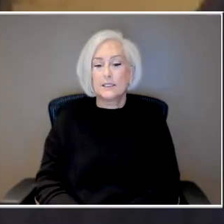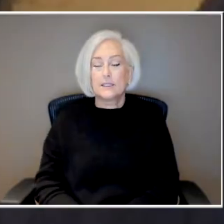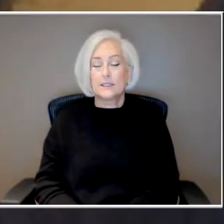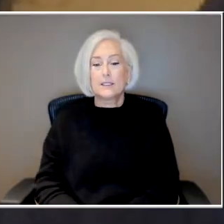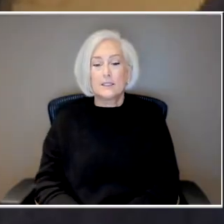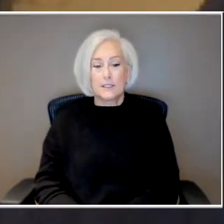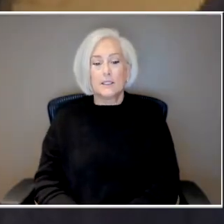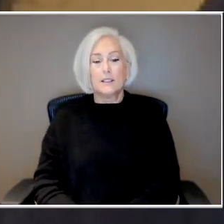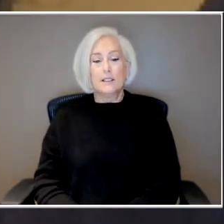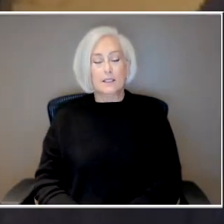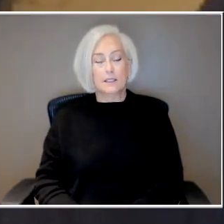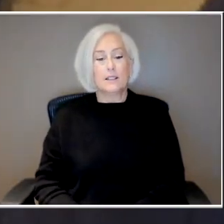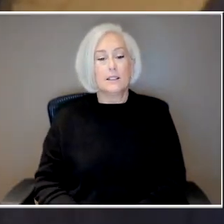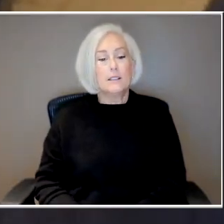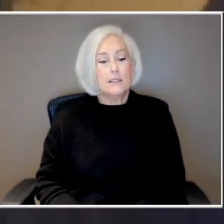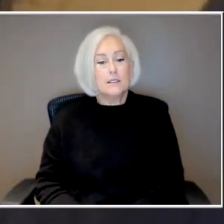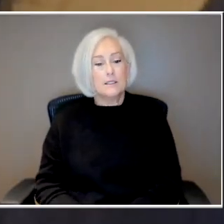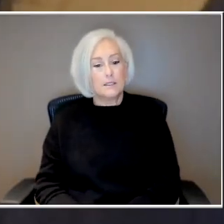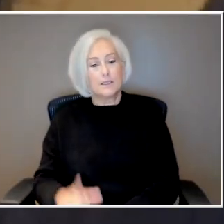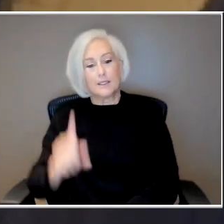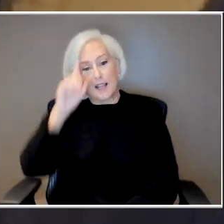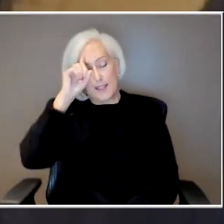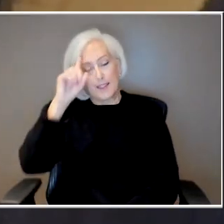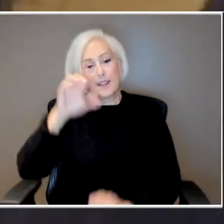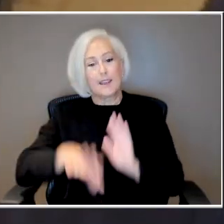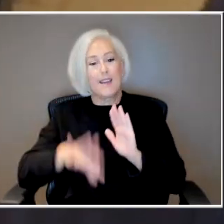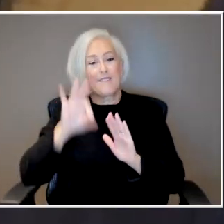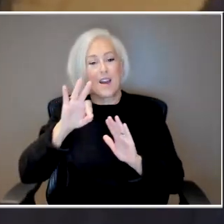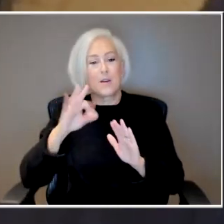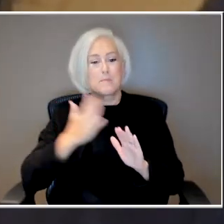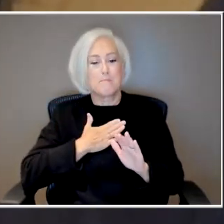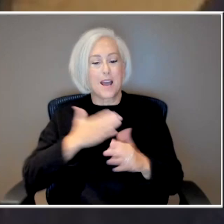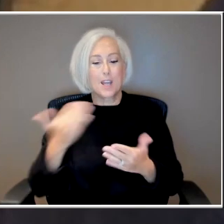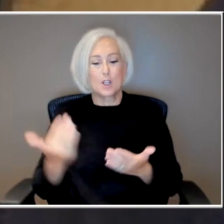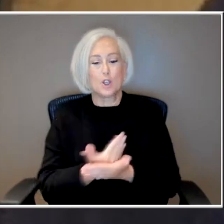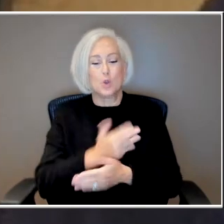You know, I think I've found my new normal. As a case of being, we're kind of